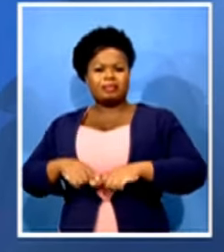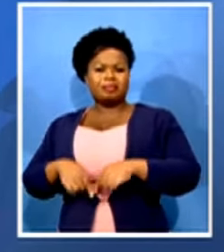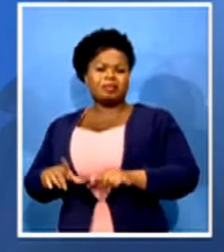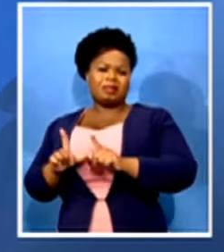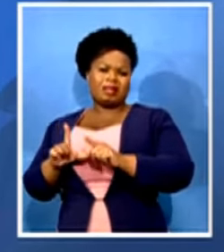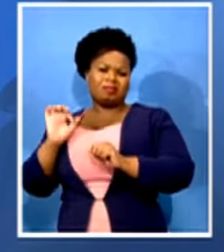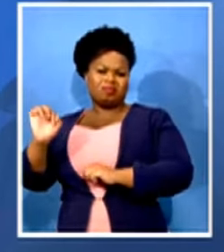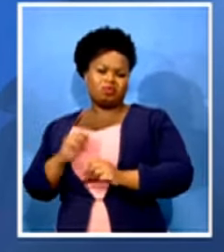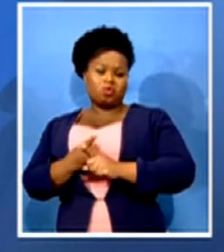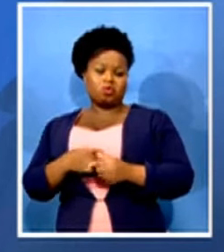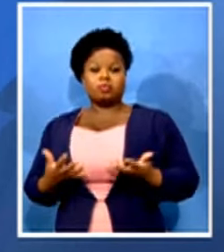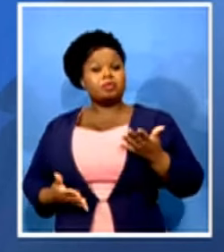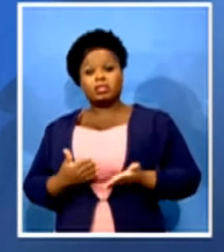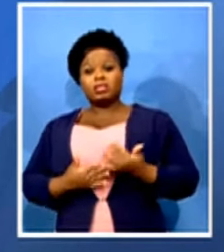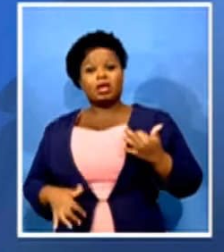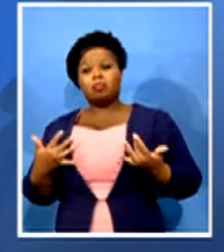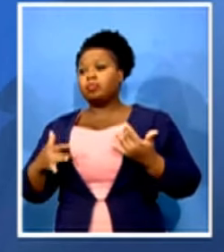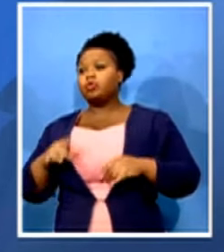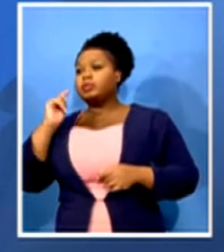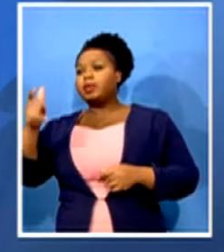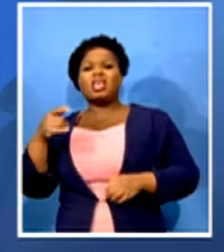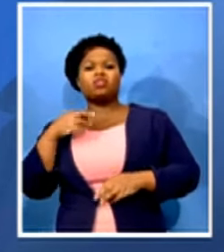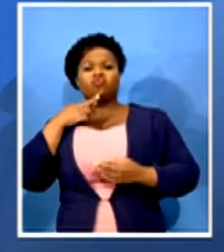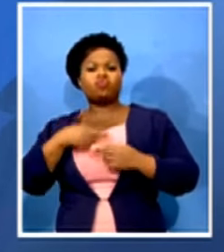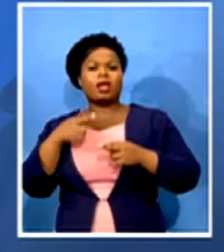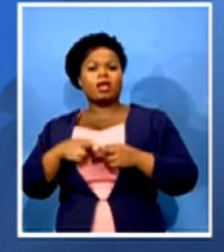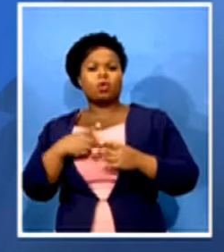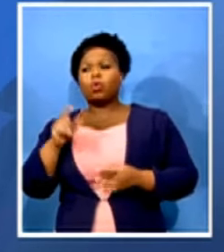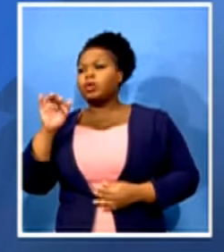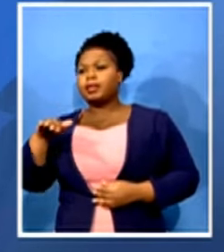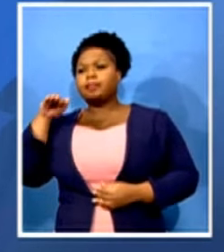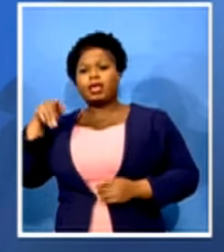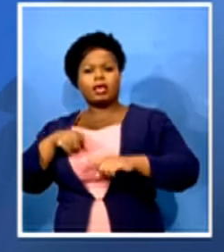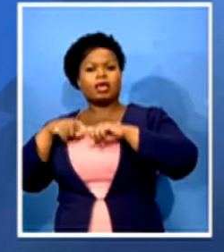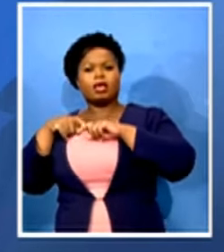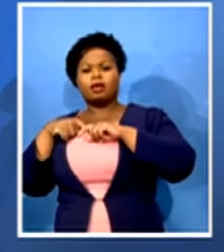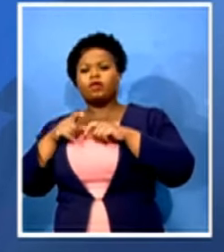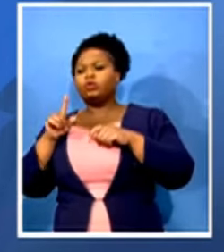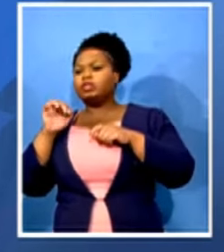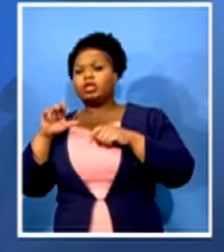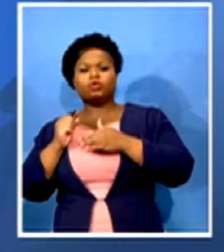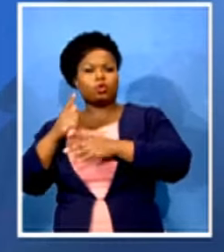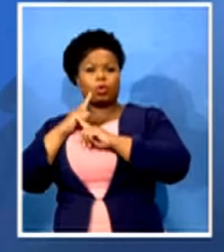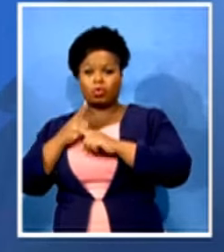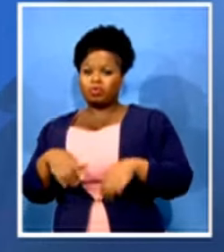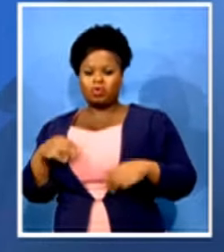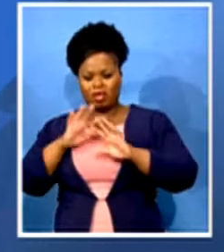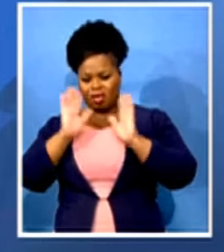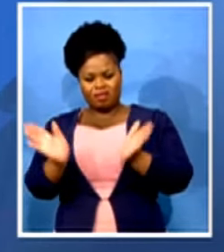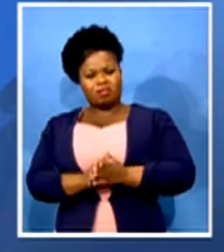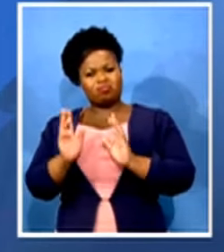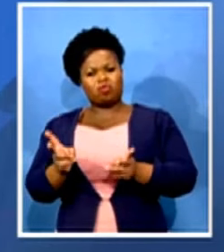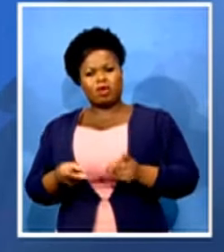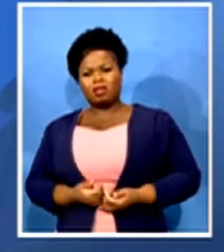rent. Or the banks can hold close on your loans. Business as usual for us without income. The debt is